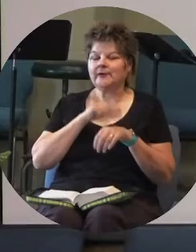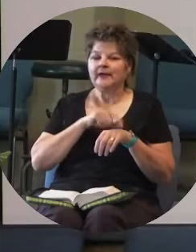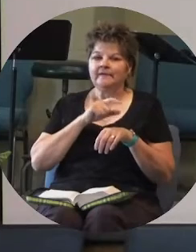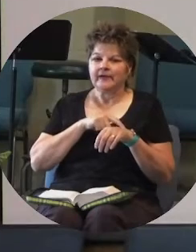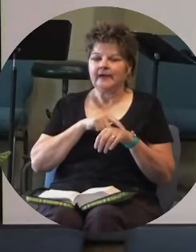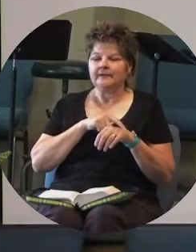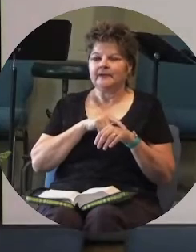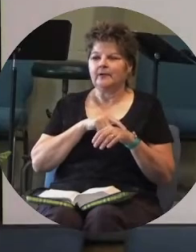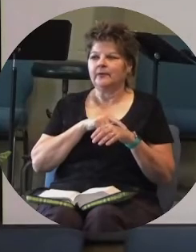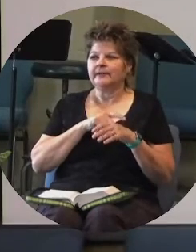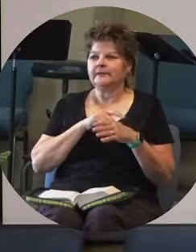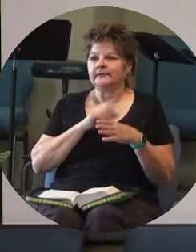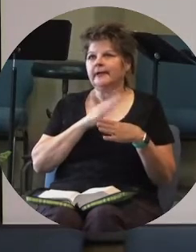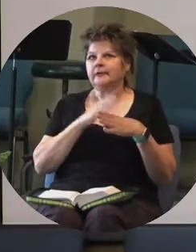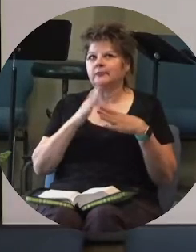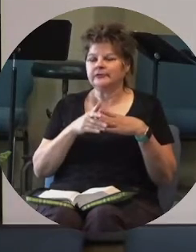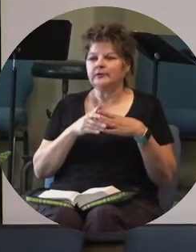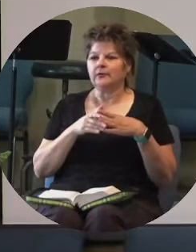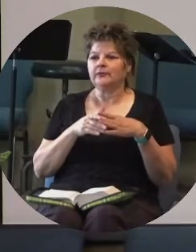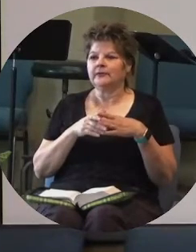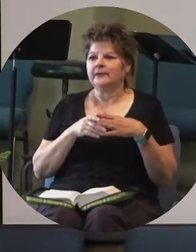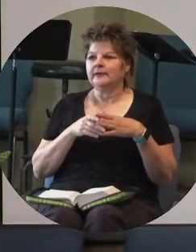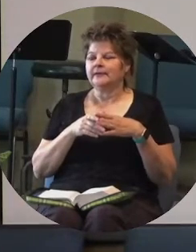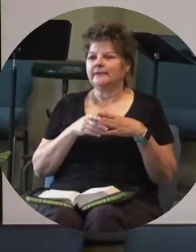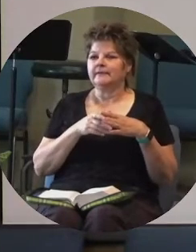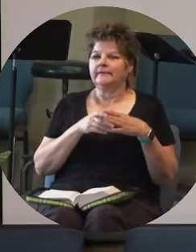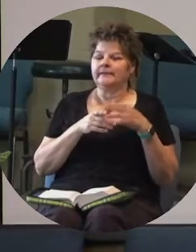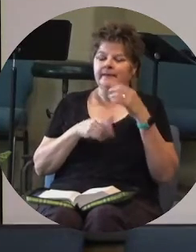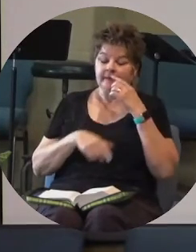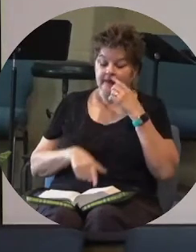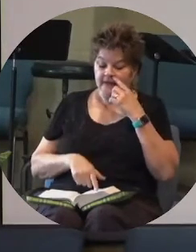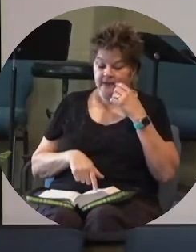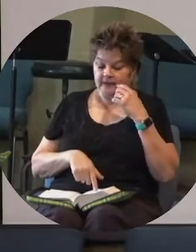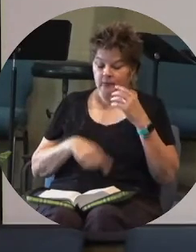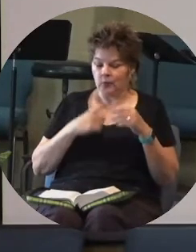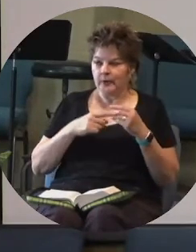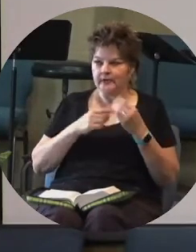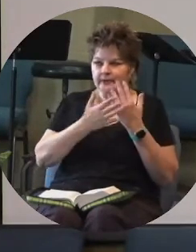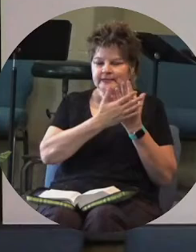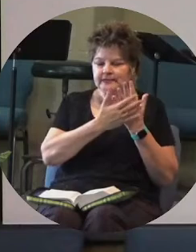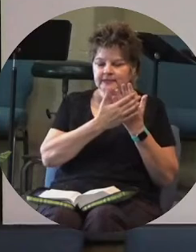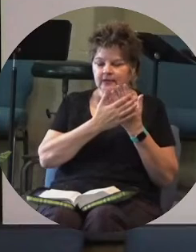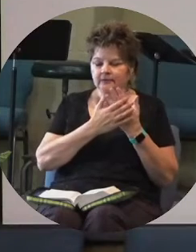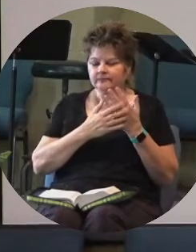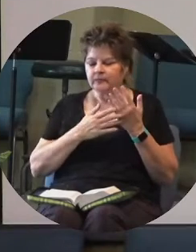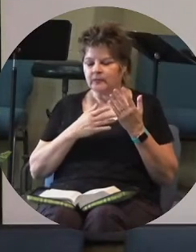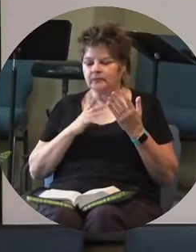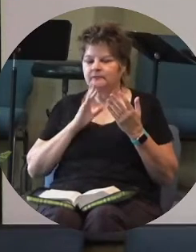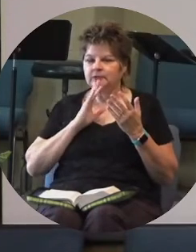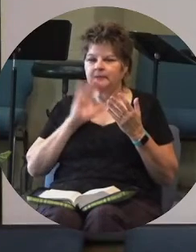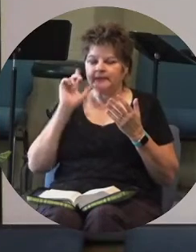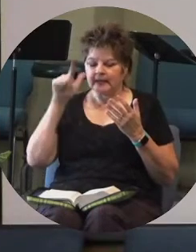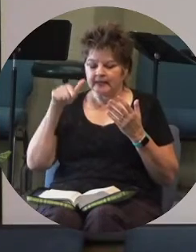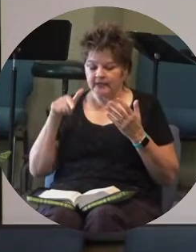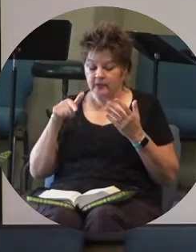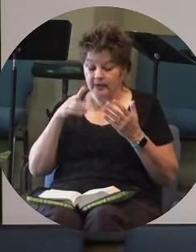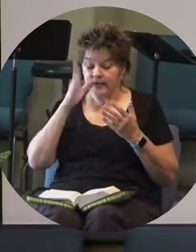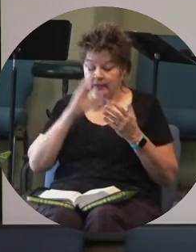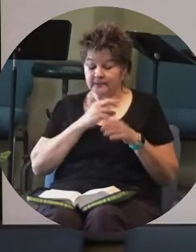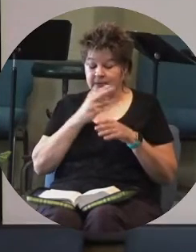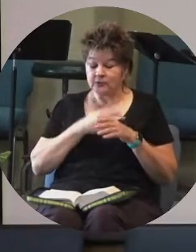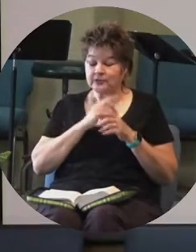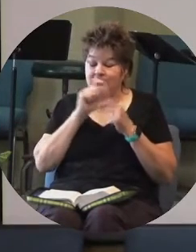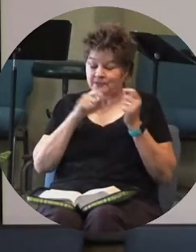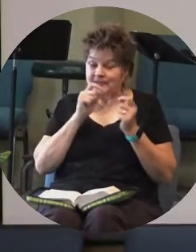the consequence, to the Philippian jailer and all that stuff. But God is going to use this very specific moment